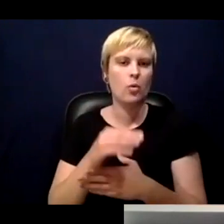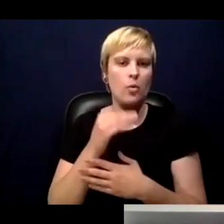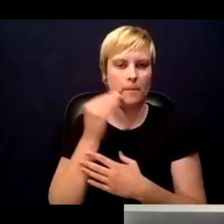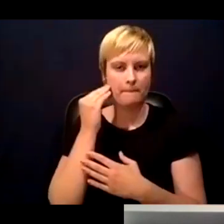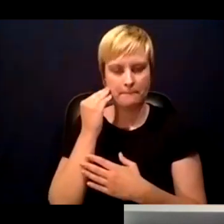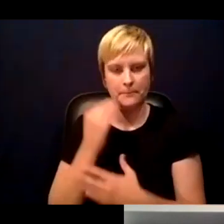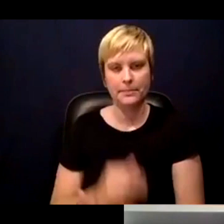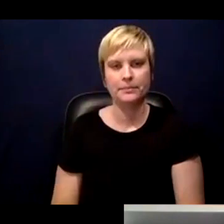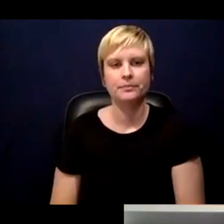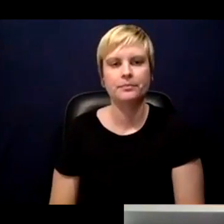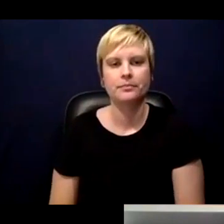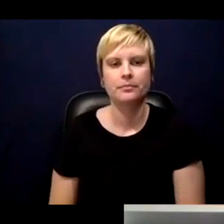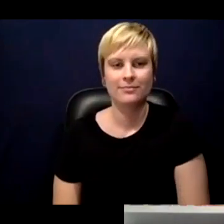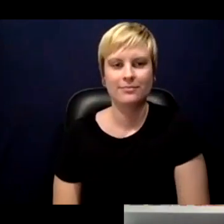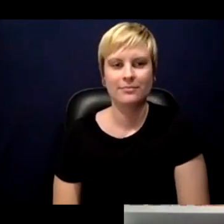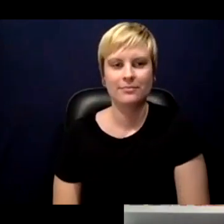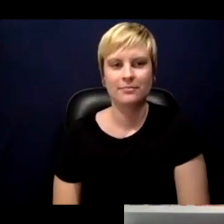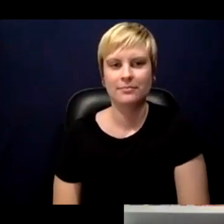home.